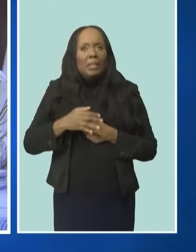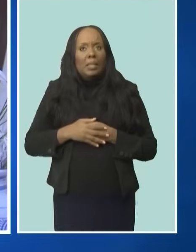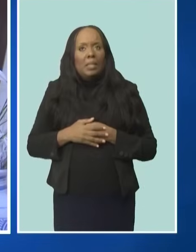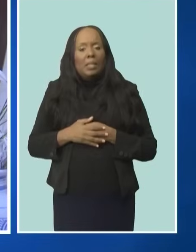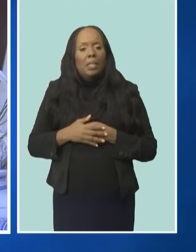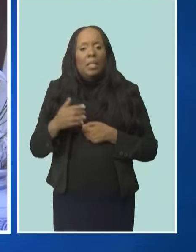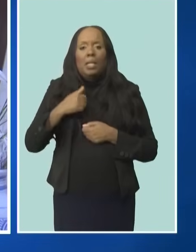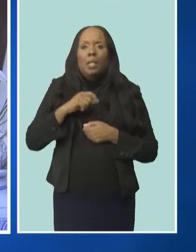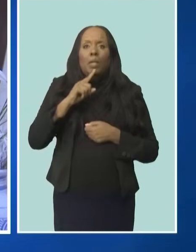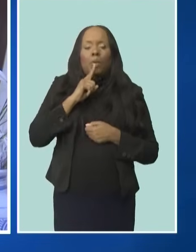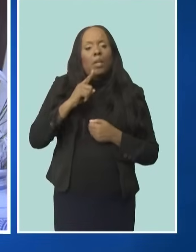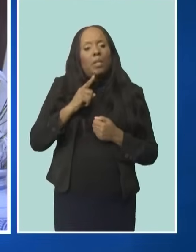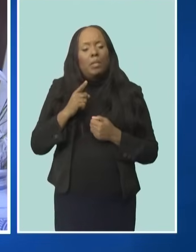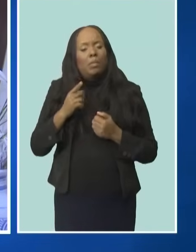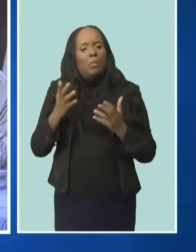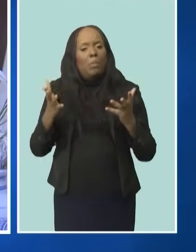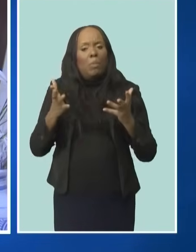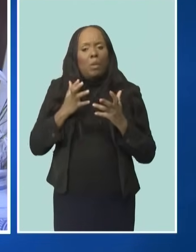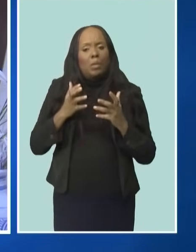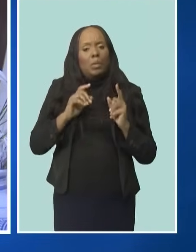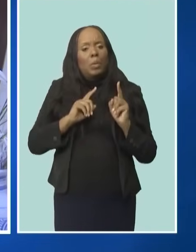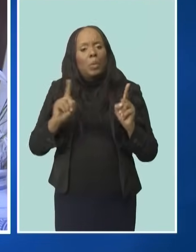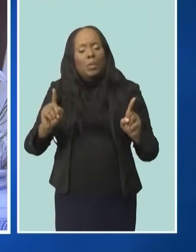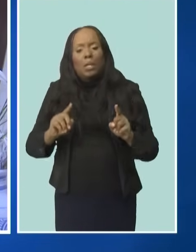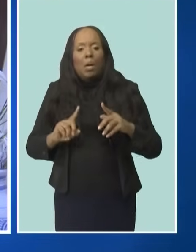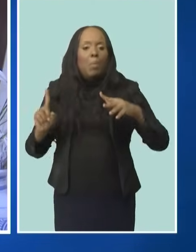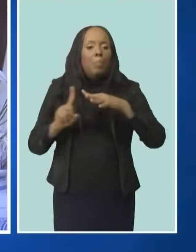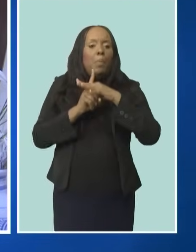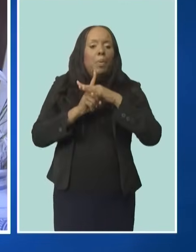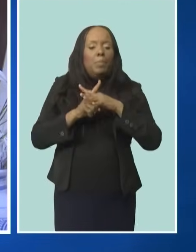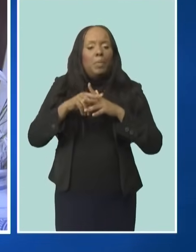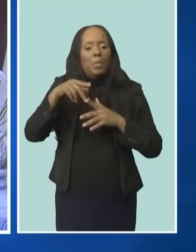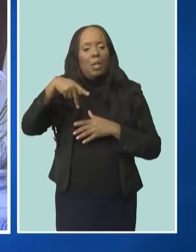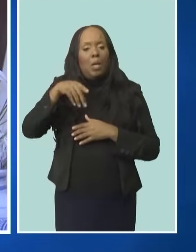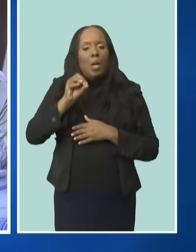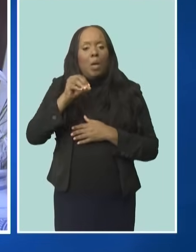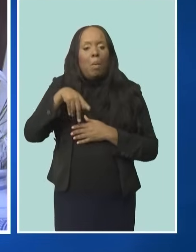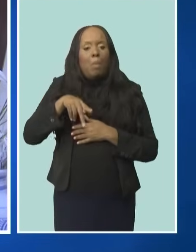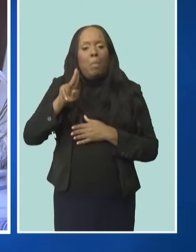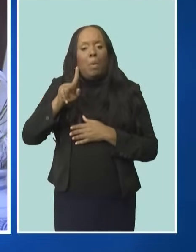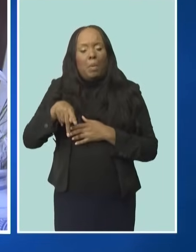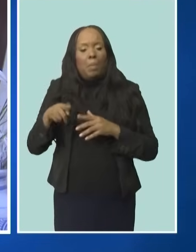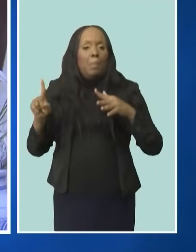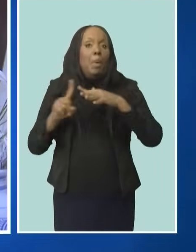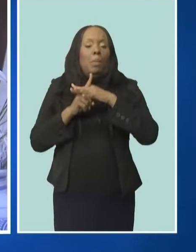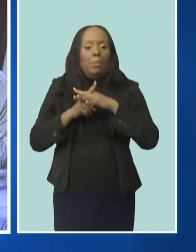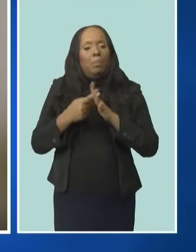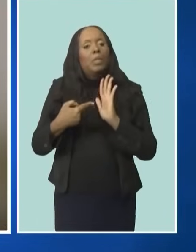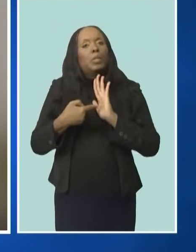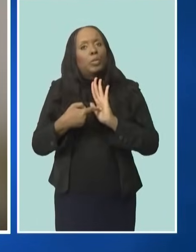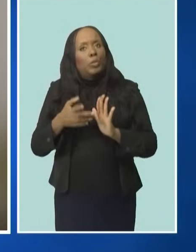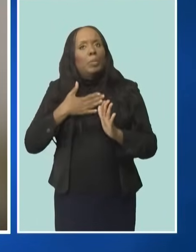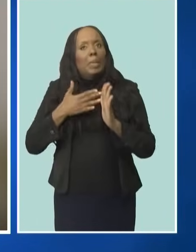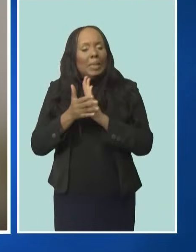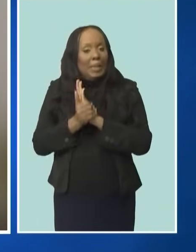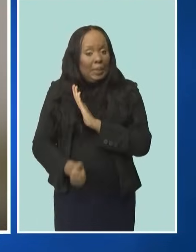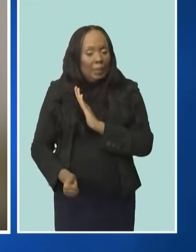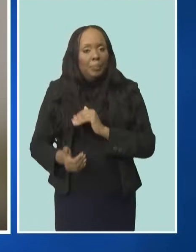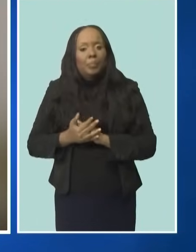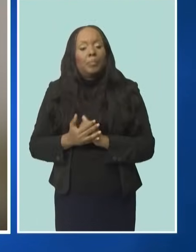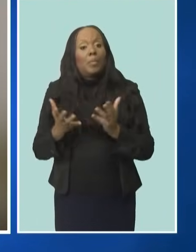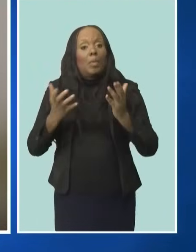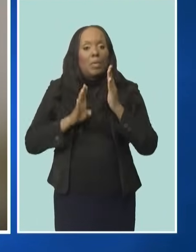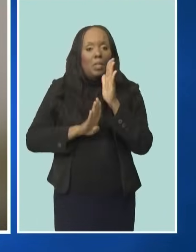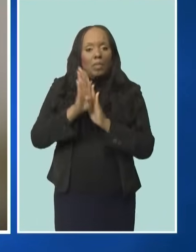just showing my work, how tools is work and such in plumbing. The plumber says he wants to continue to